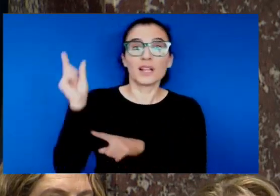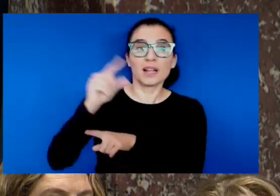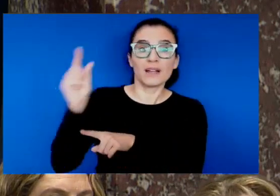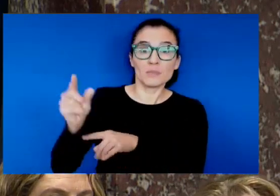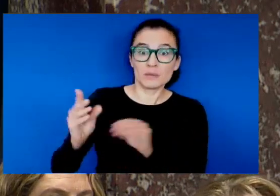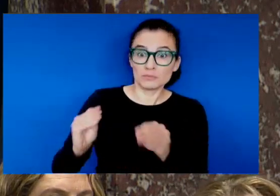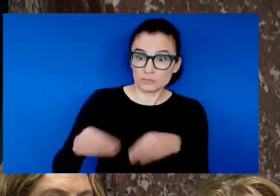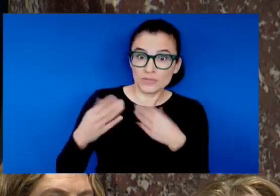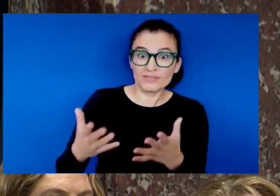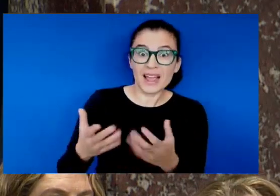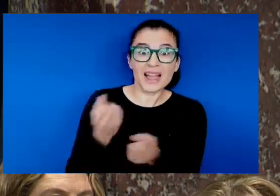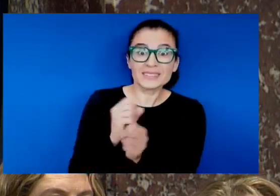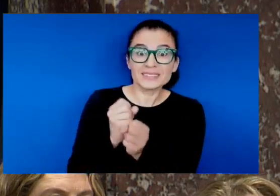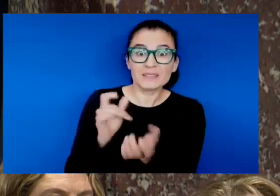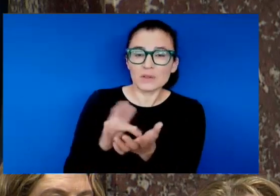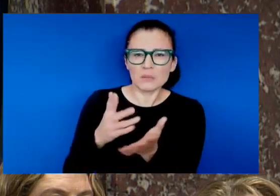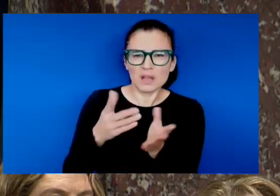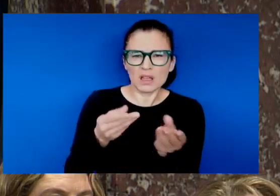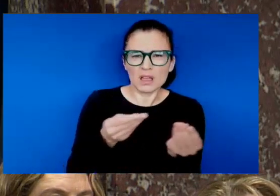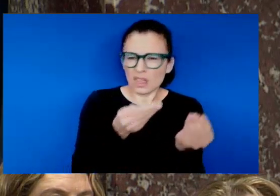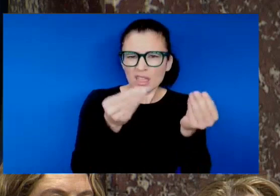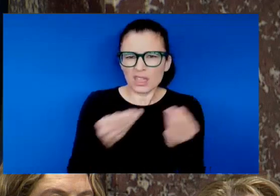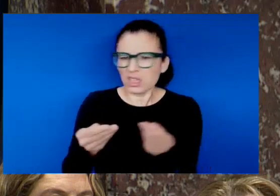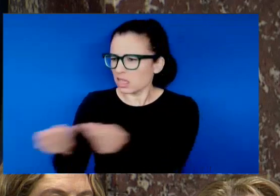supply, and how widespread is this problem?